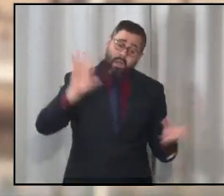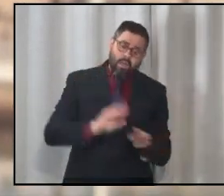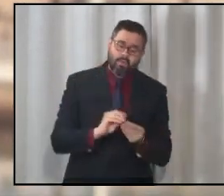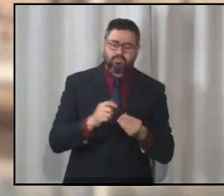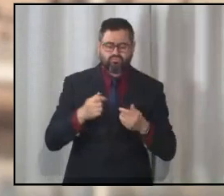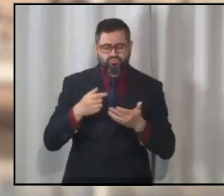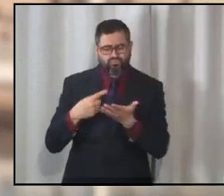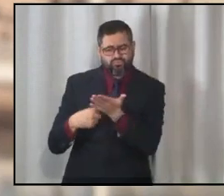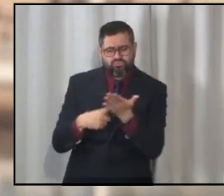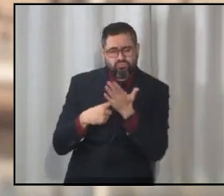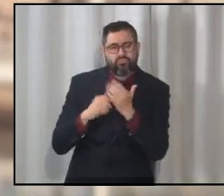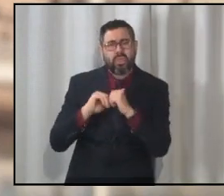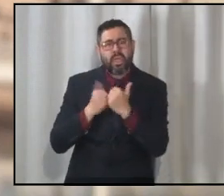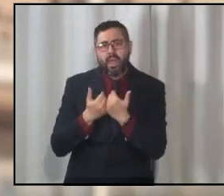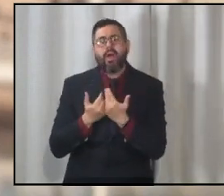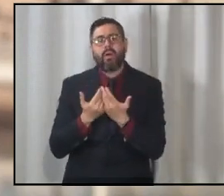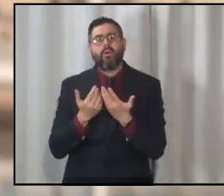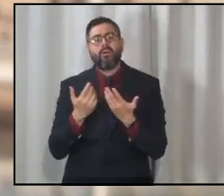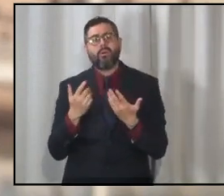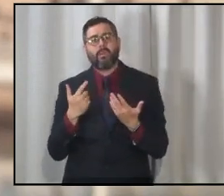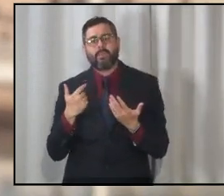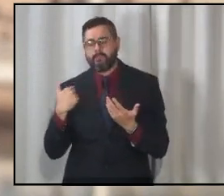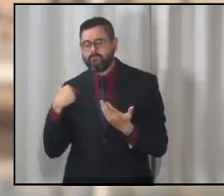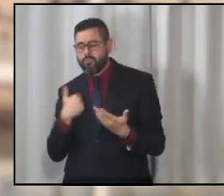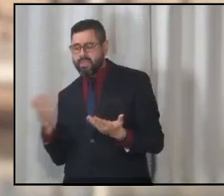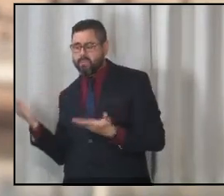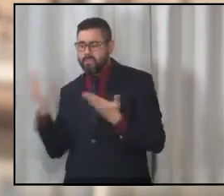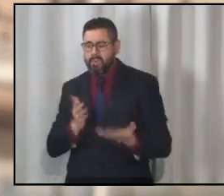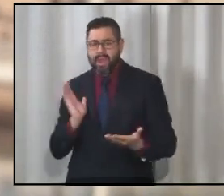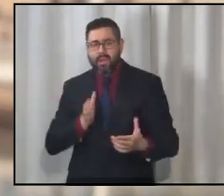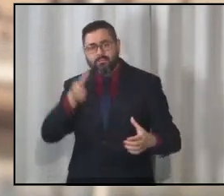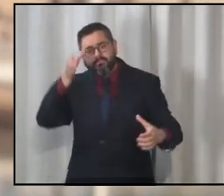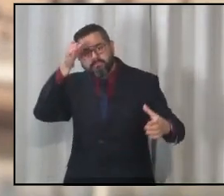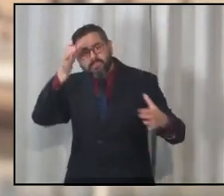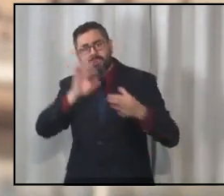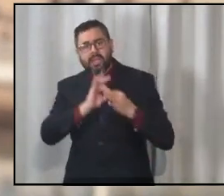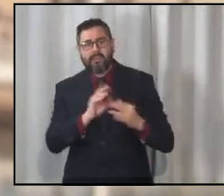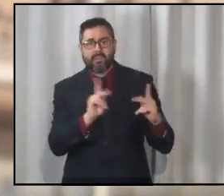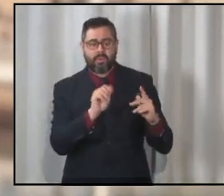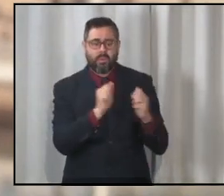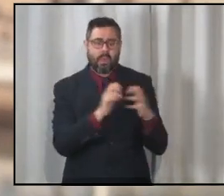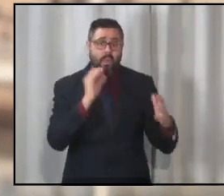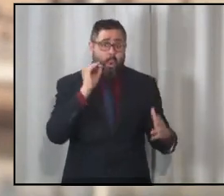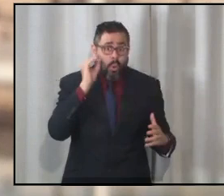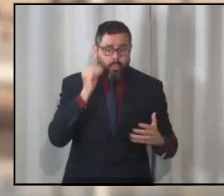homelessness, by bringing our expertise and resources. I also oversee